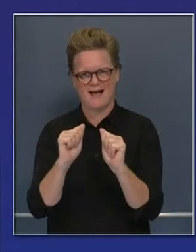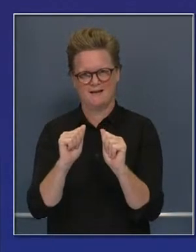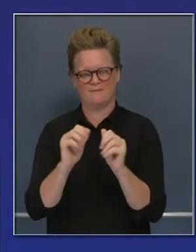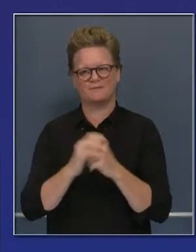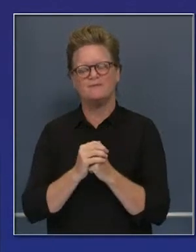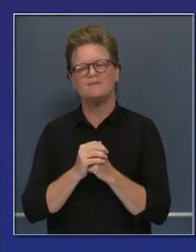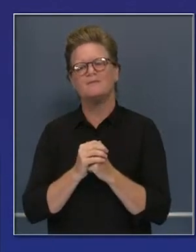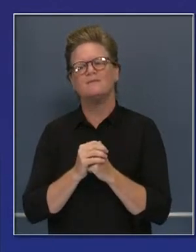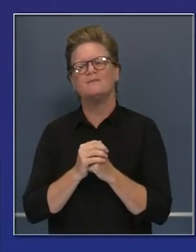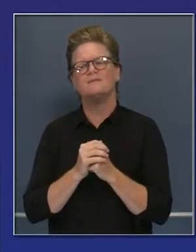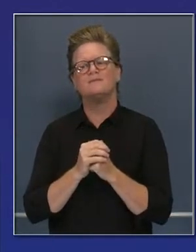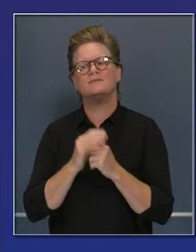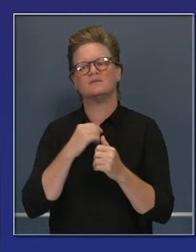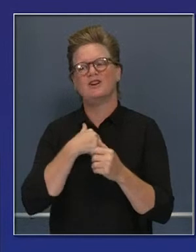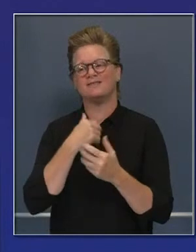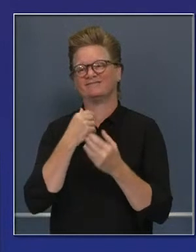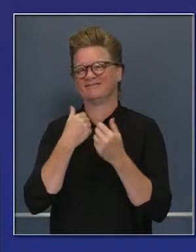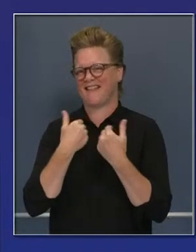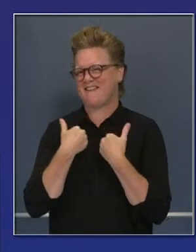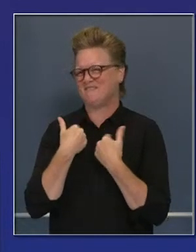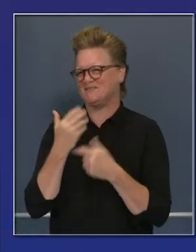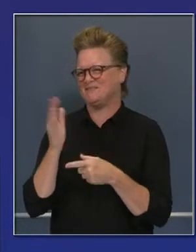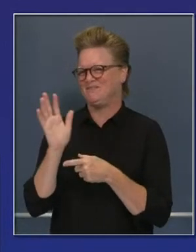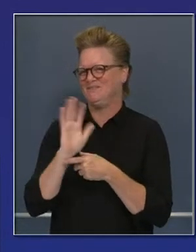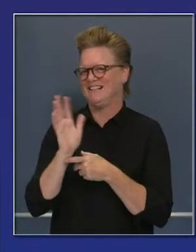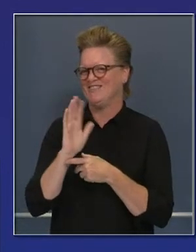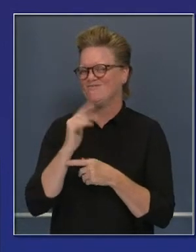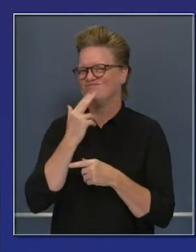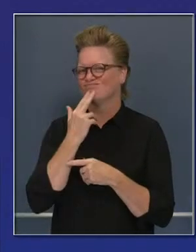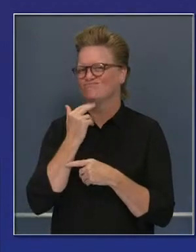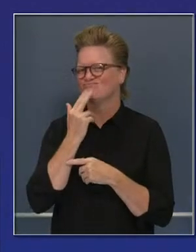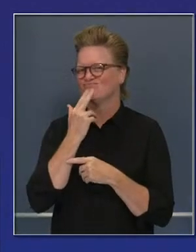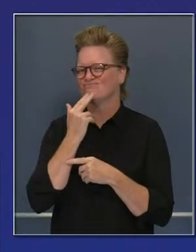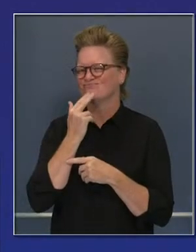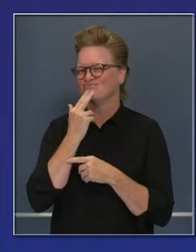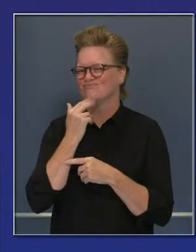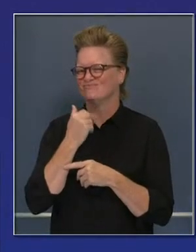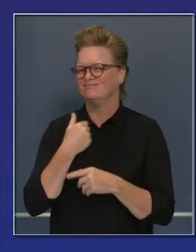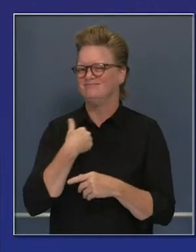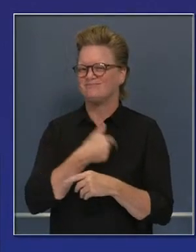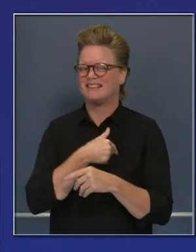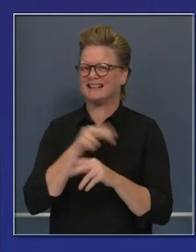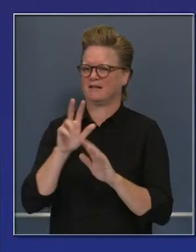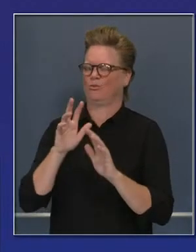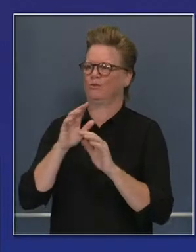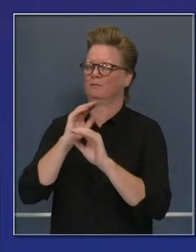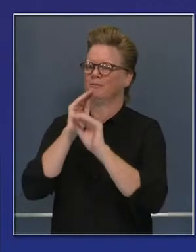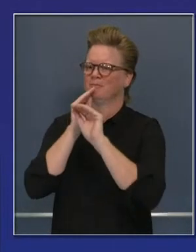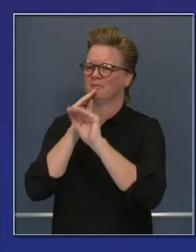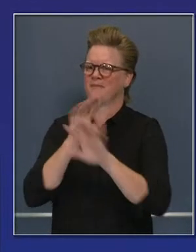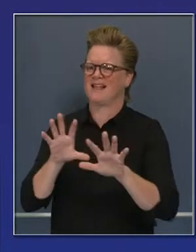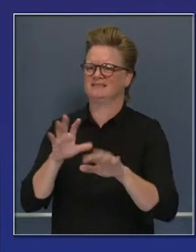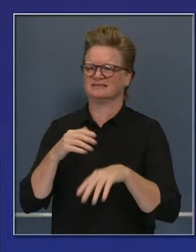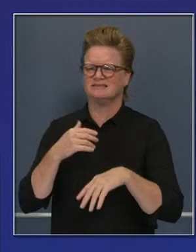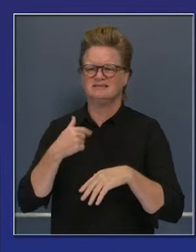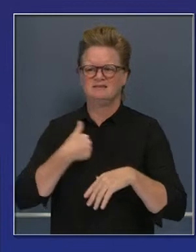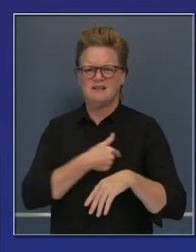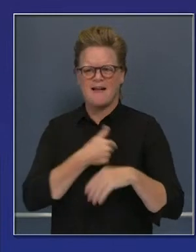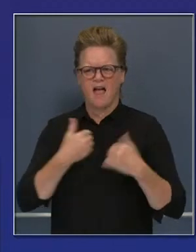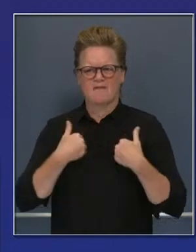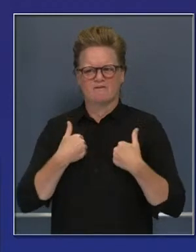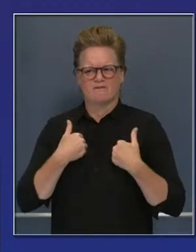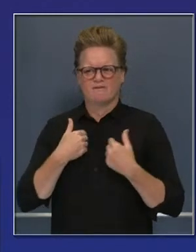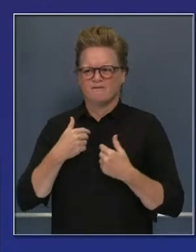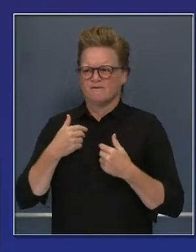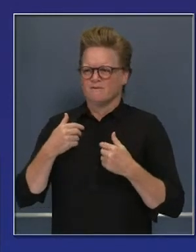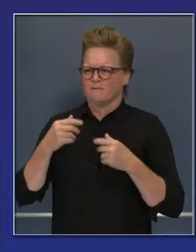point around wearing a mask. We are blessed and we are privileged to have incredible philanthropic partners